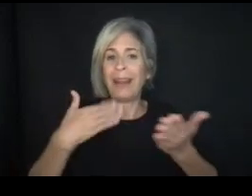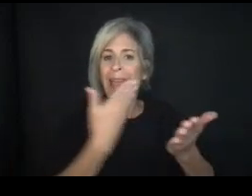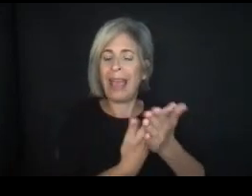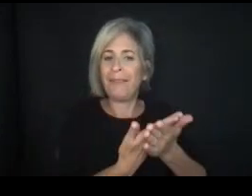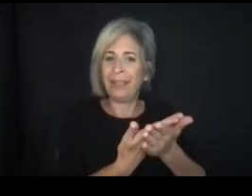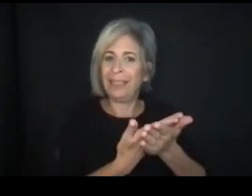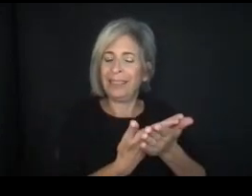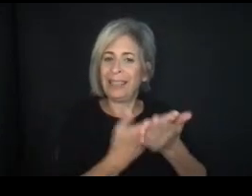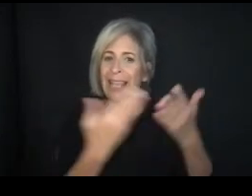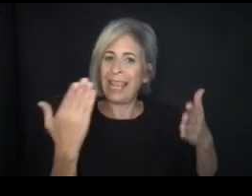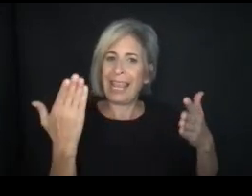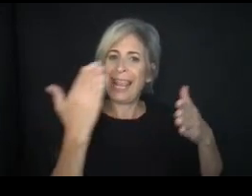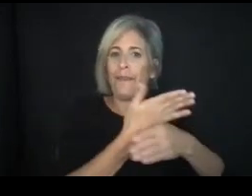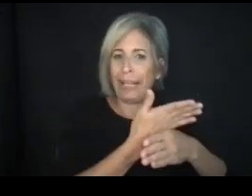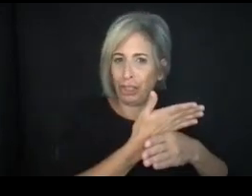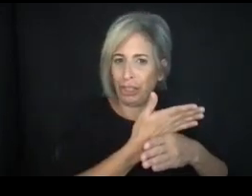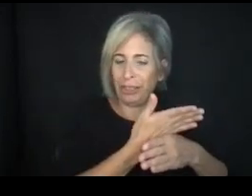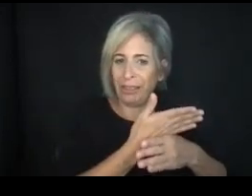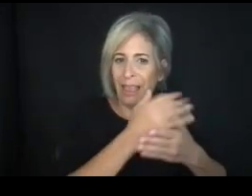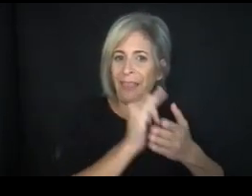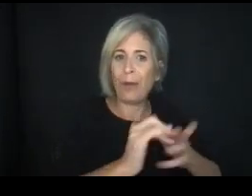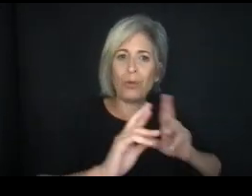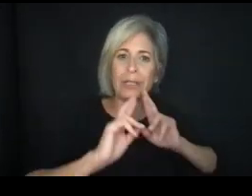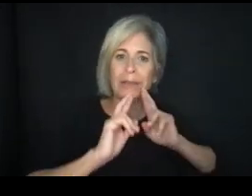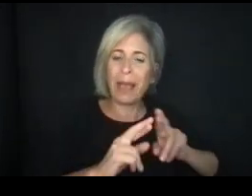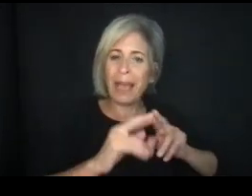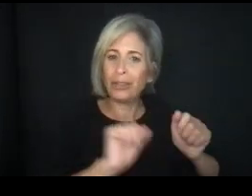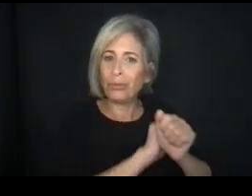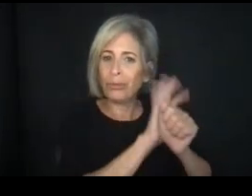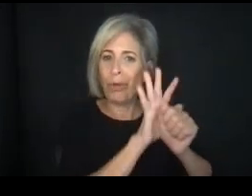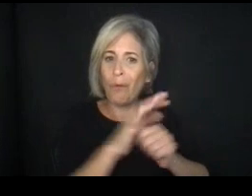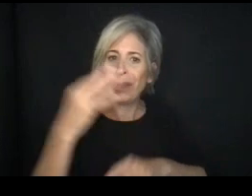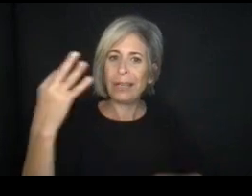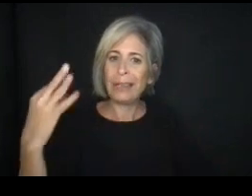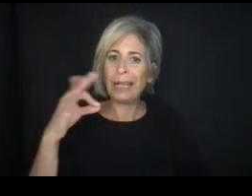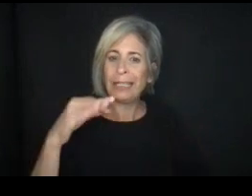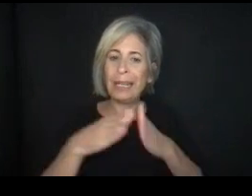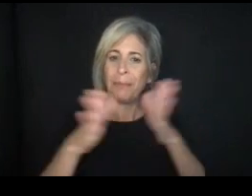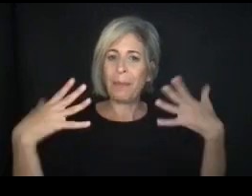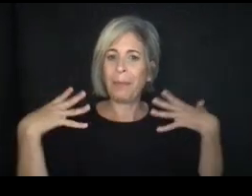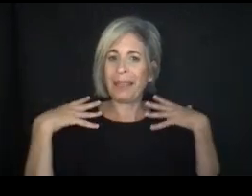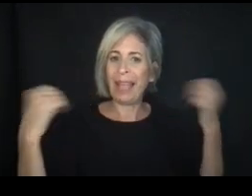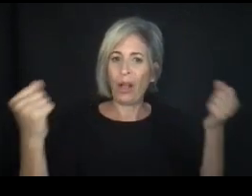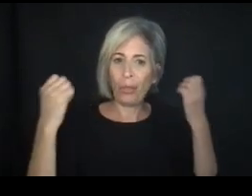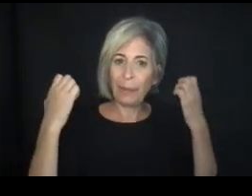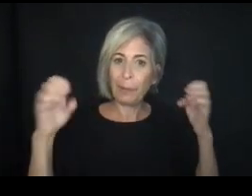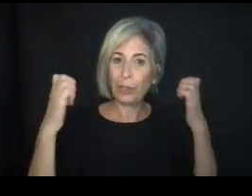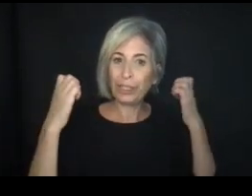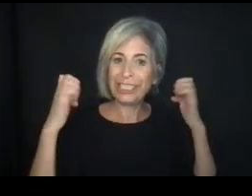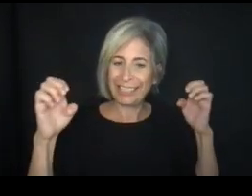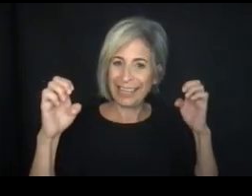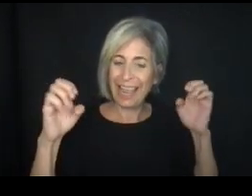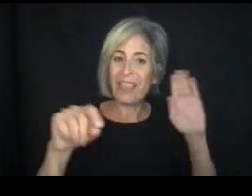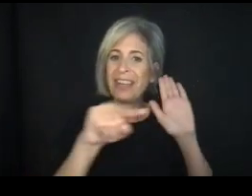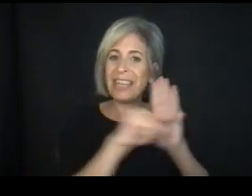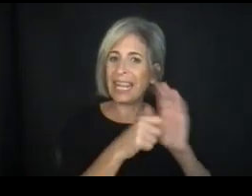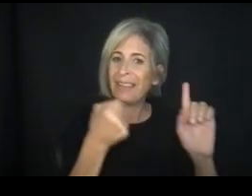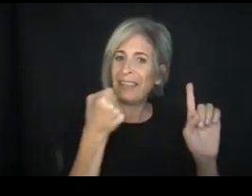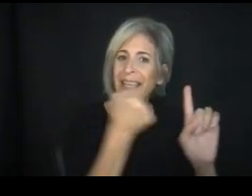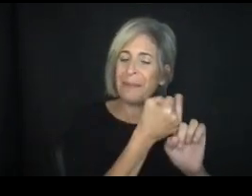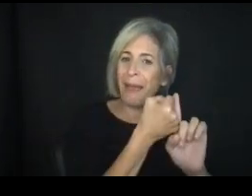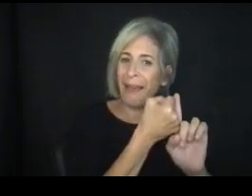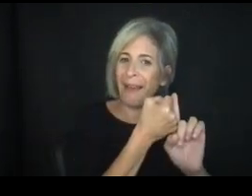evidence-based interventions that respond to COVID-19 public health emergency and the negative impacts